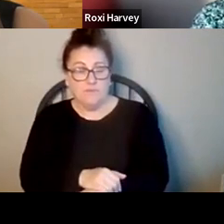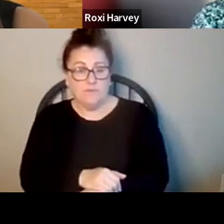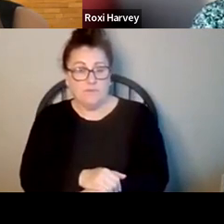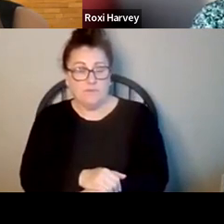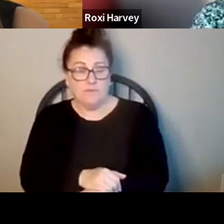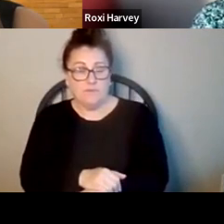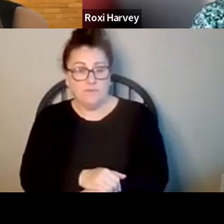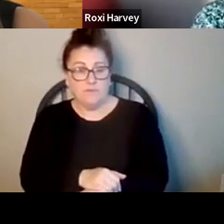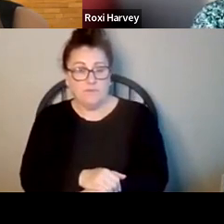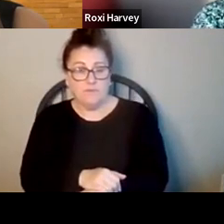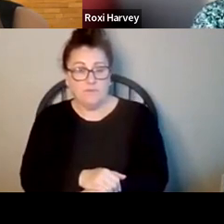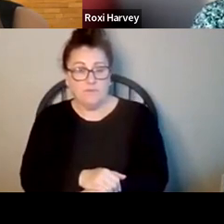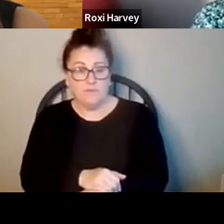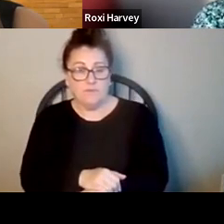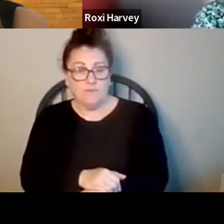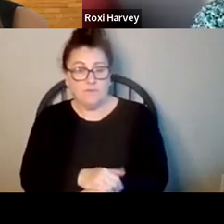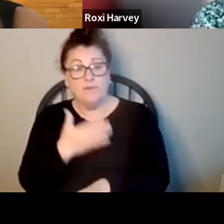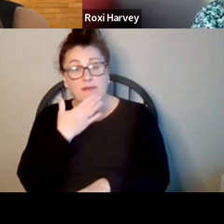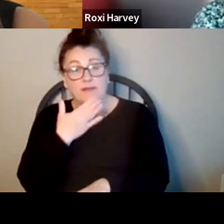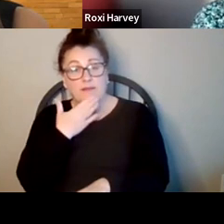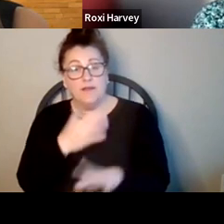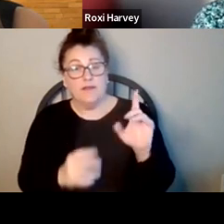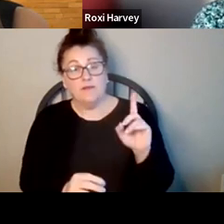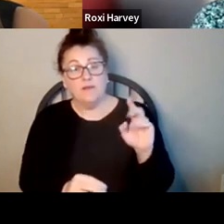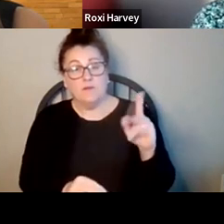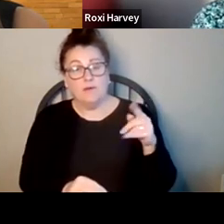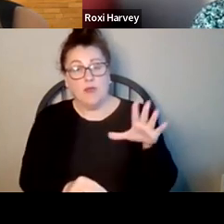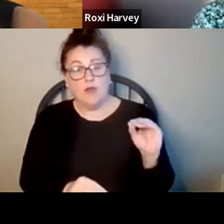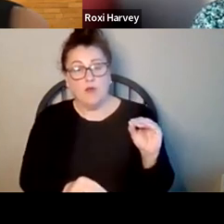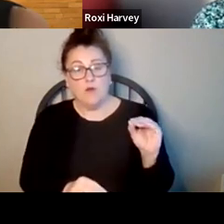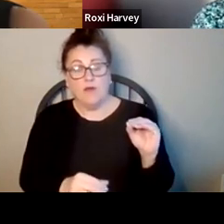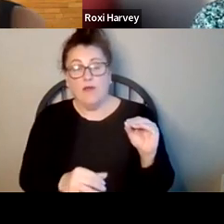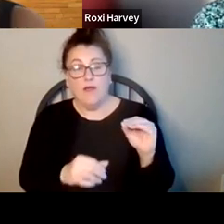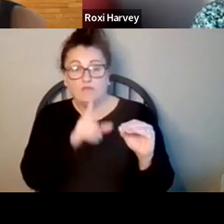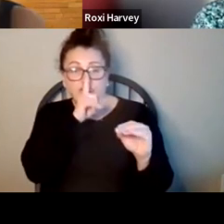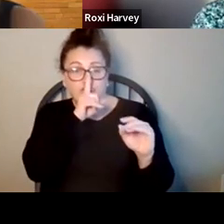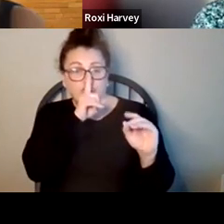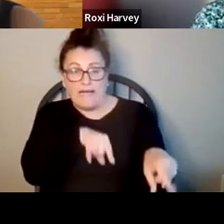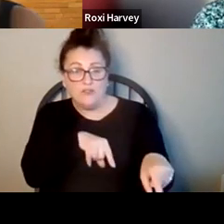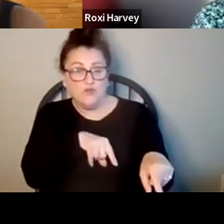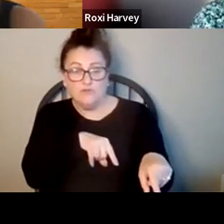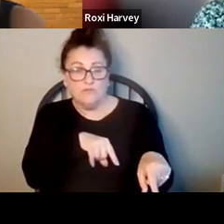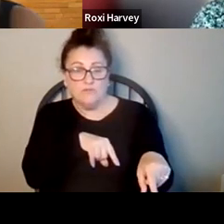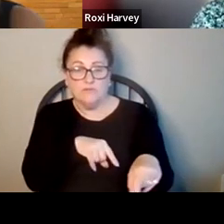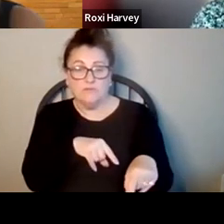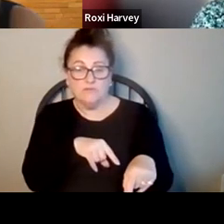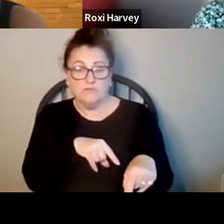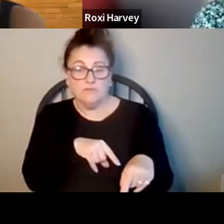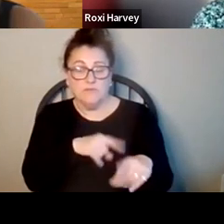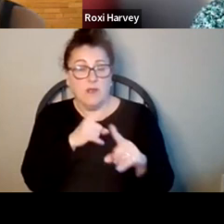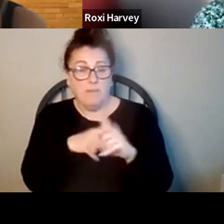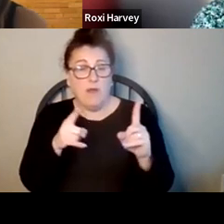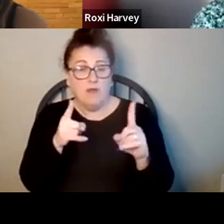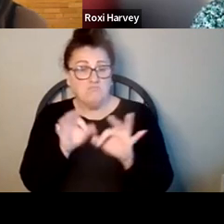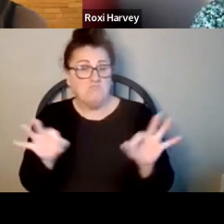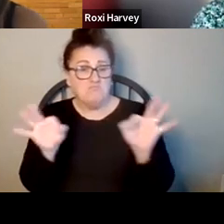All right, so thank you, Dr. Pignato. I'm sorry. Answers for your other two questions, but I think it definitely is something